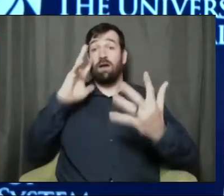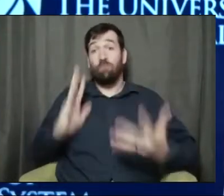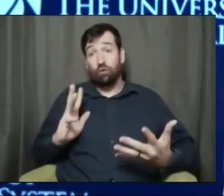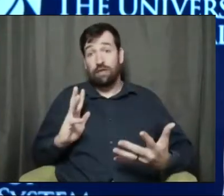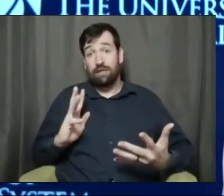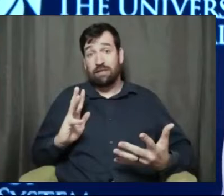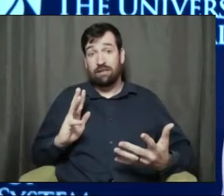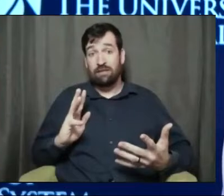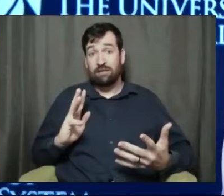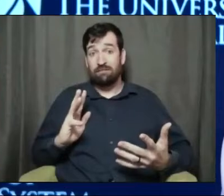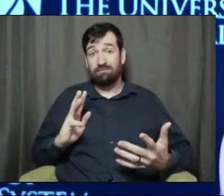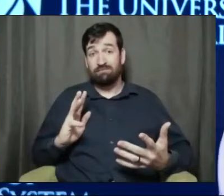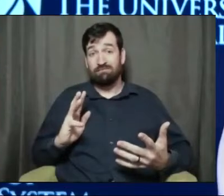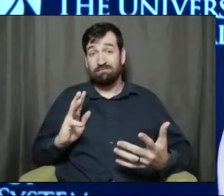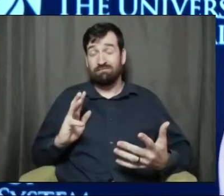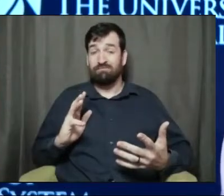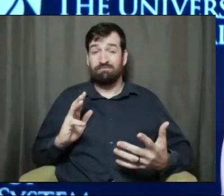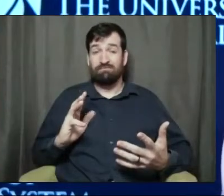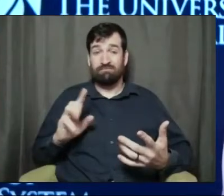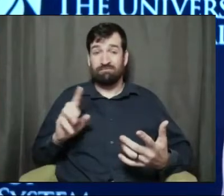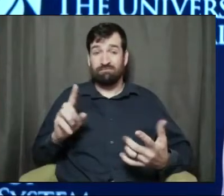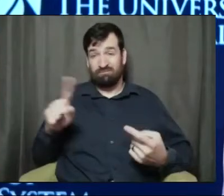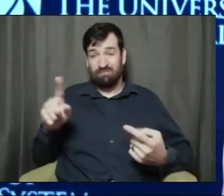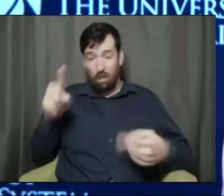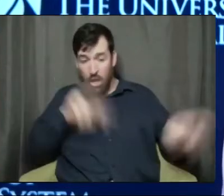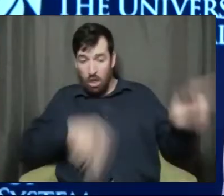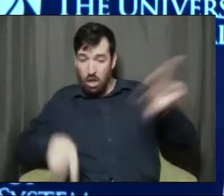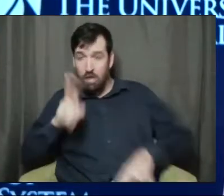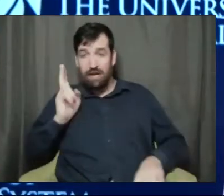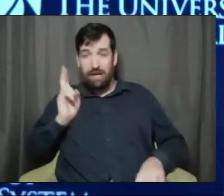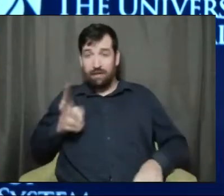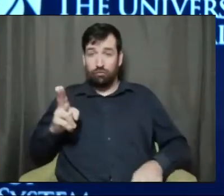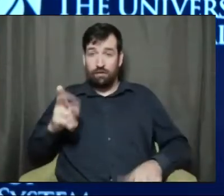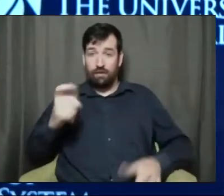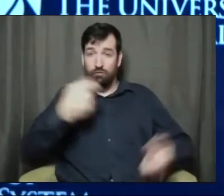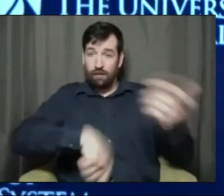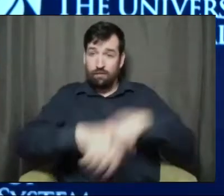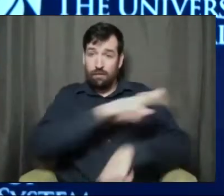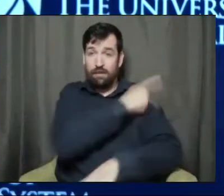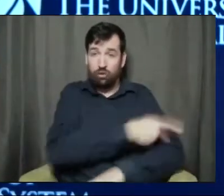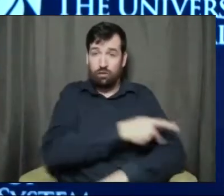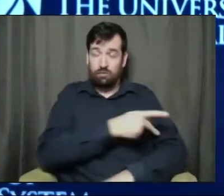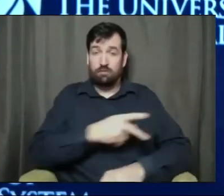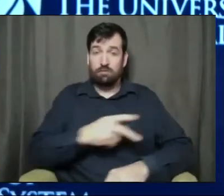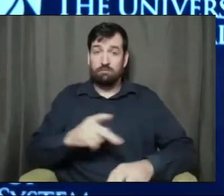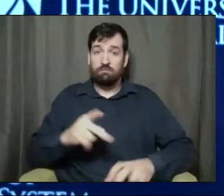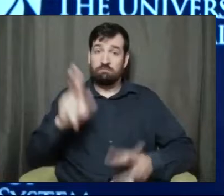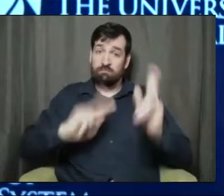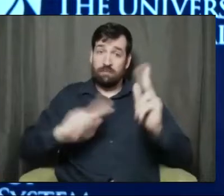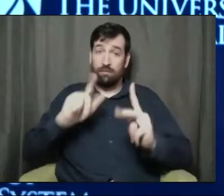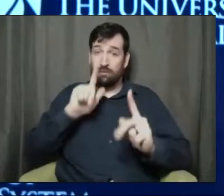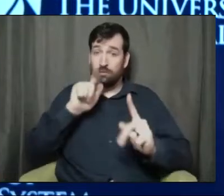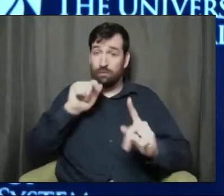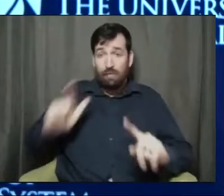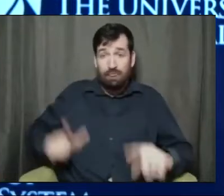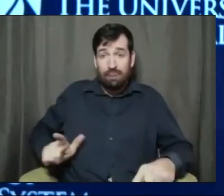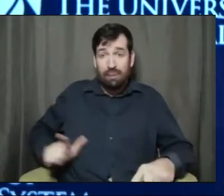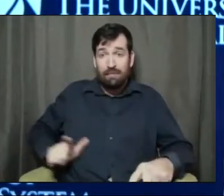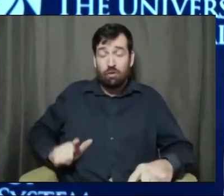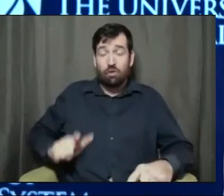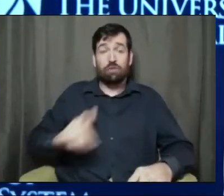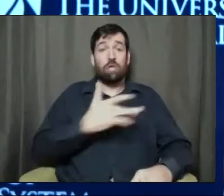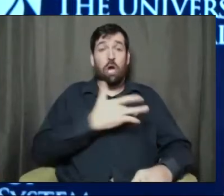lot of these things. When we look at sort of the history of transplantation, we had folks that had liver transplants, heart transplants,